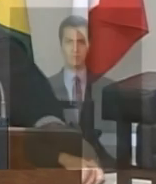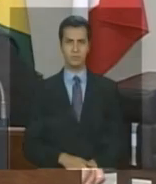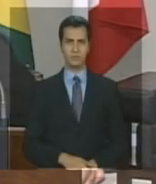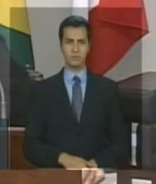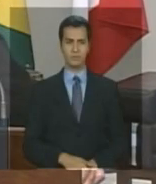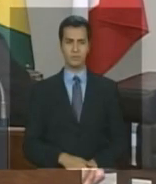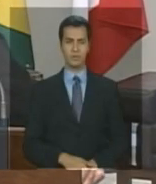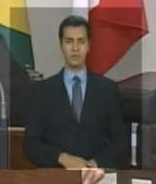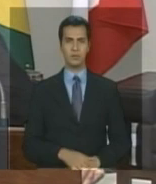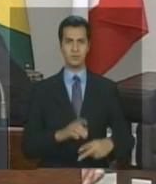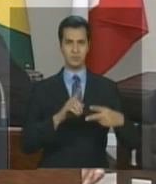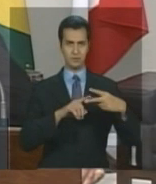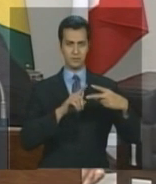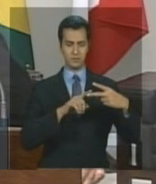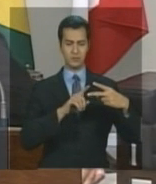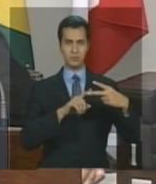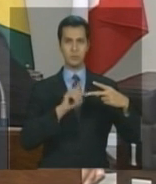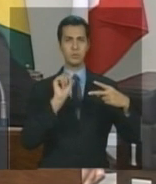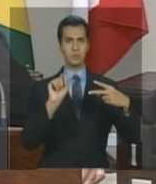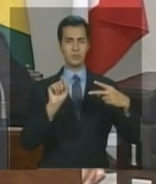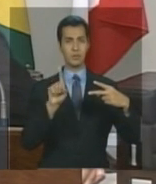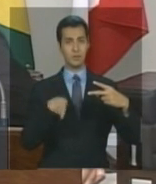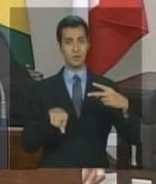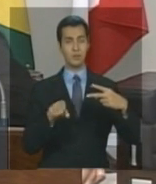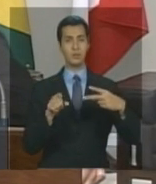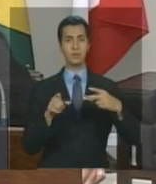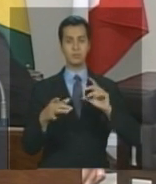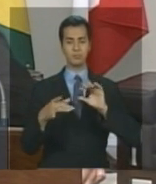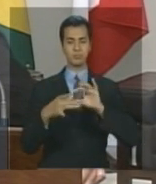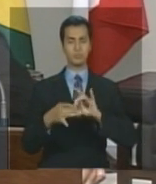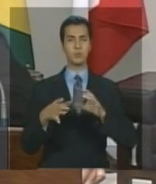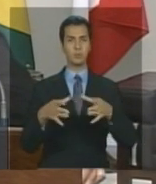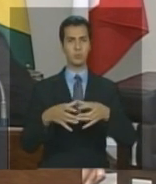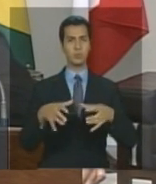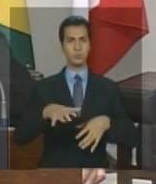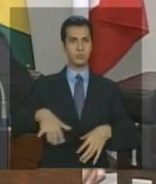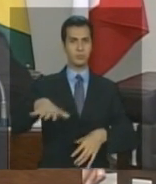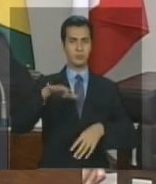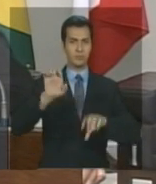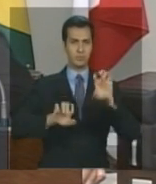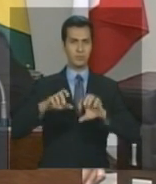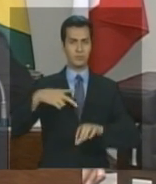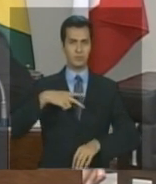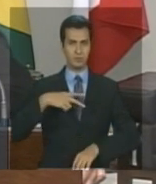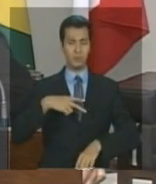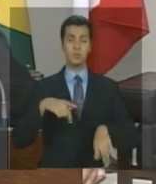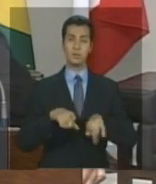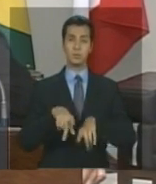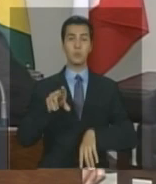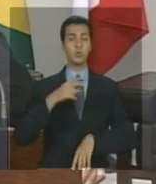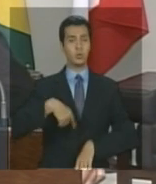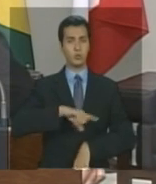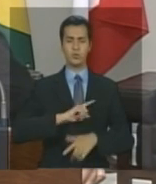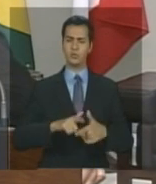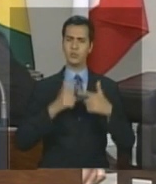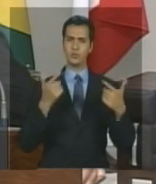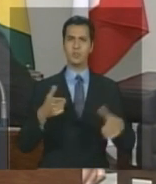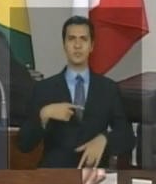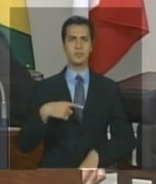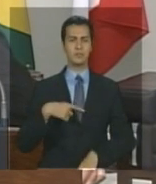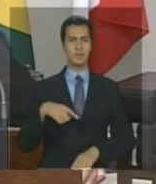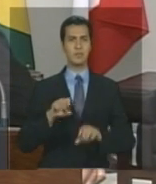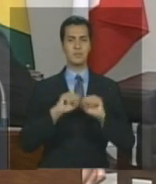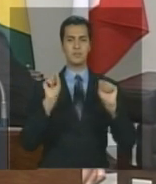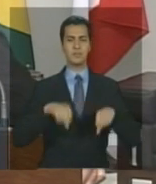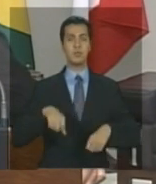segundo elemento é o envolvimento com o setor privado, e nós temos muita sorte de ter um sistema universitário de faculdades muito fortes no